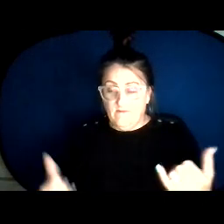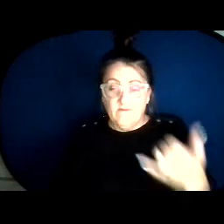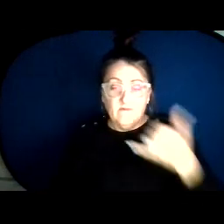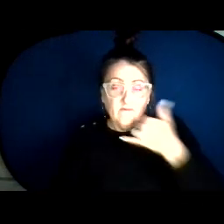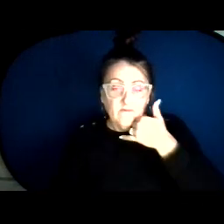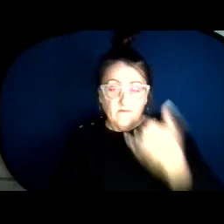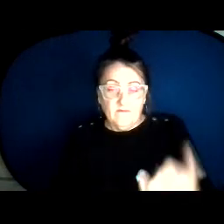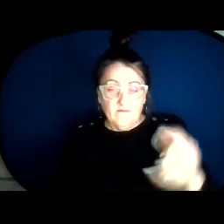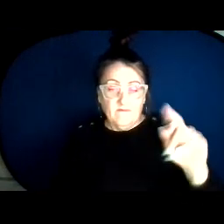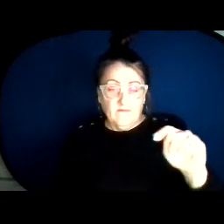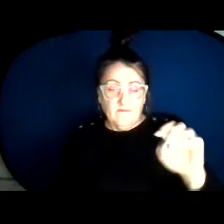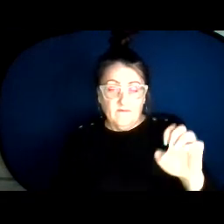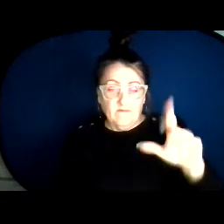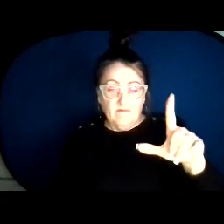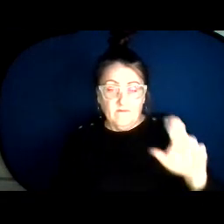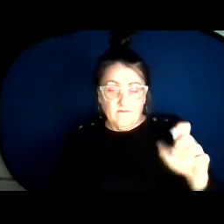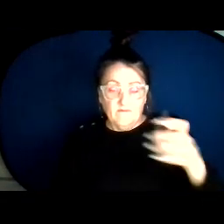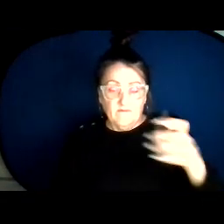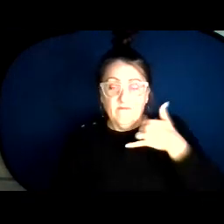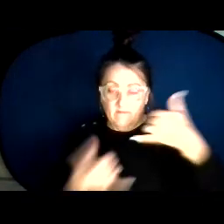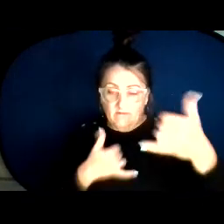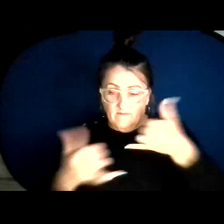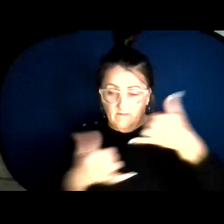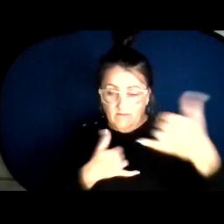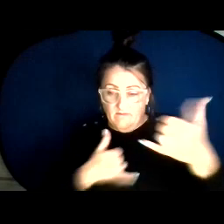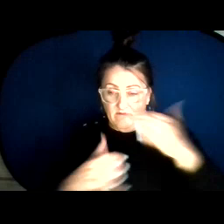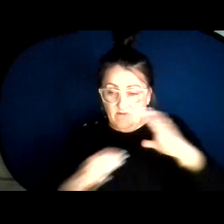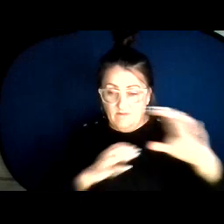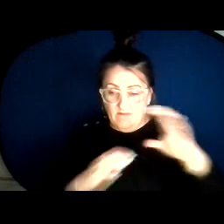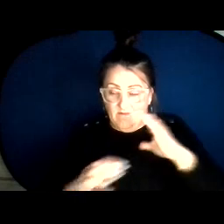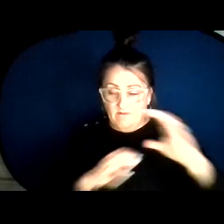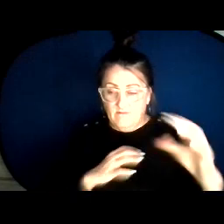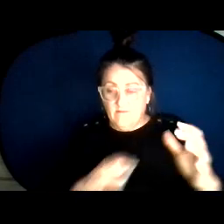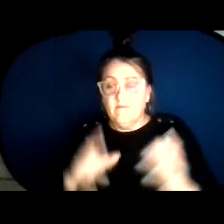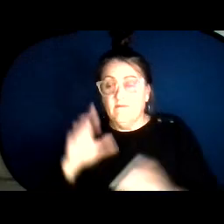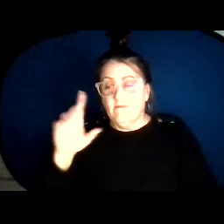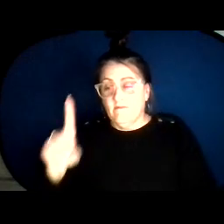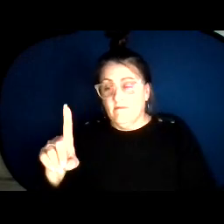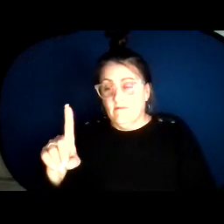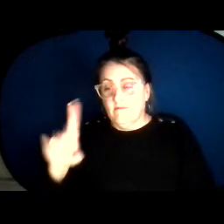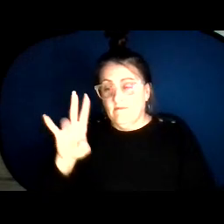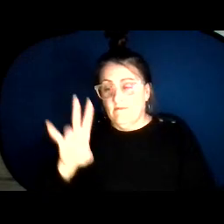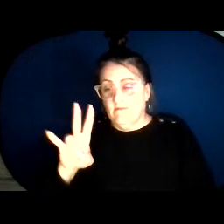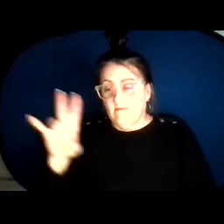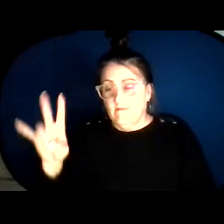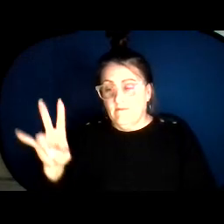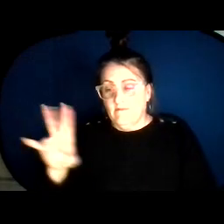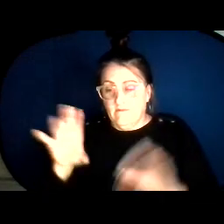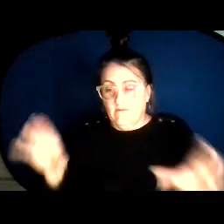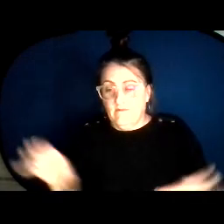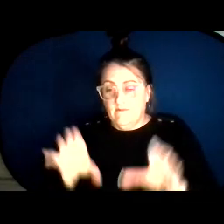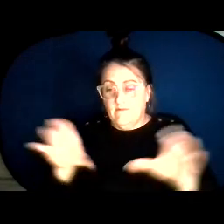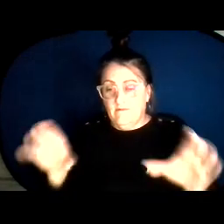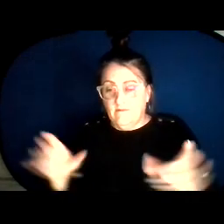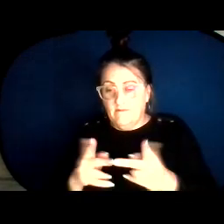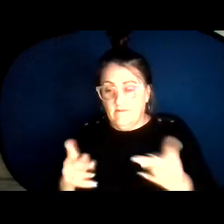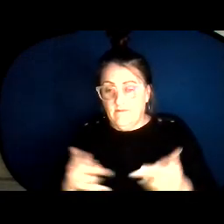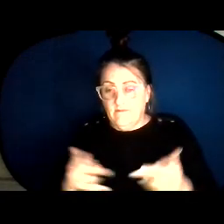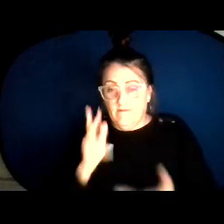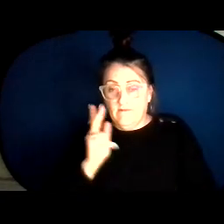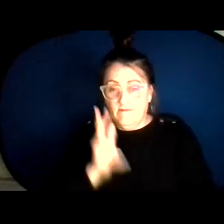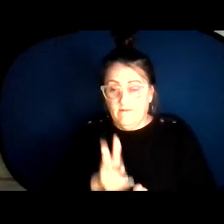Telecommunications. This remains the most common lease type with 177 active sites. Parking. We